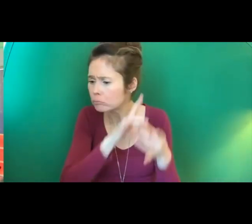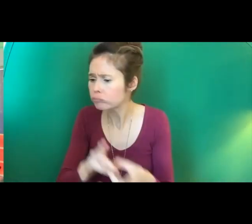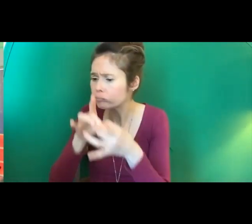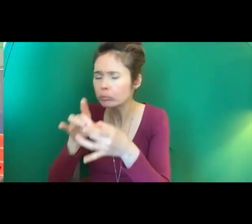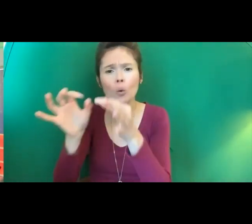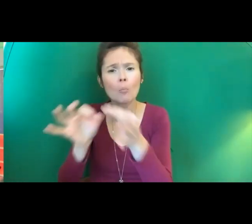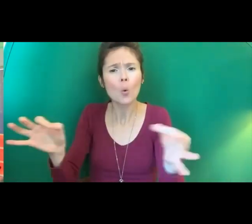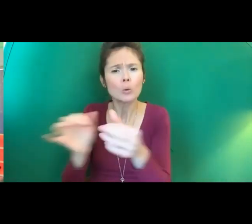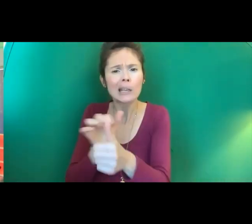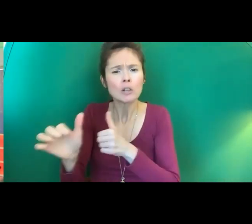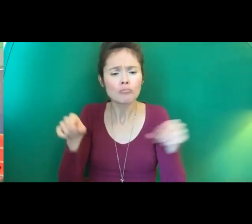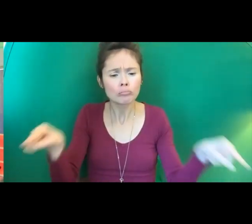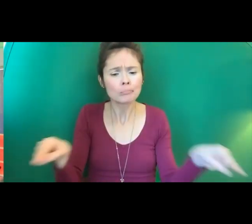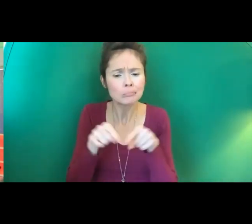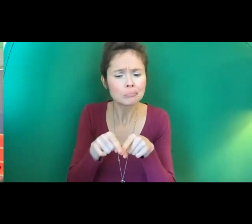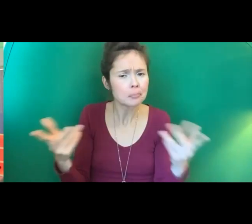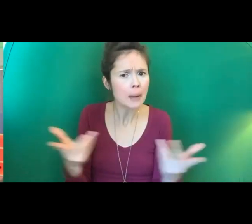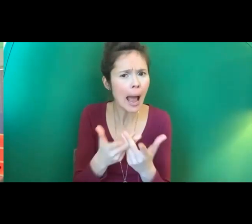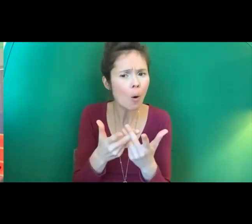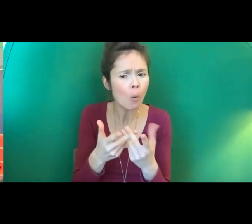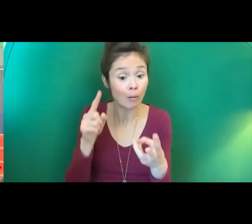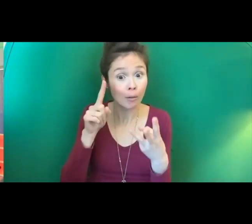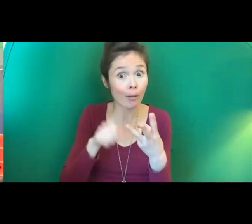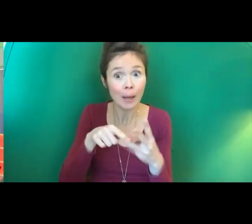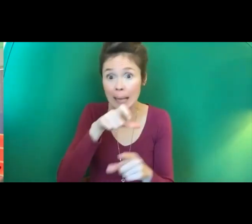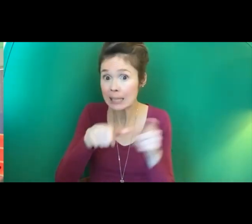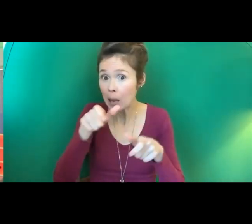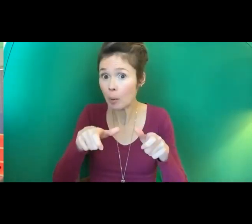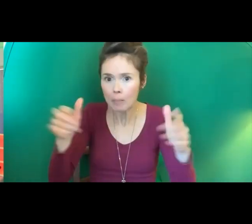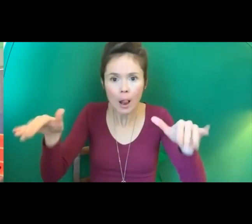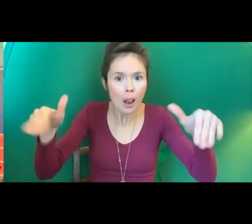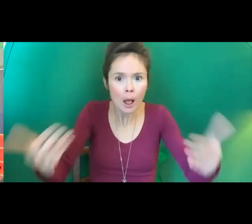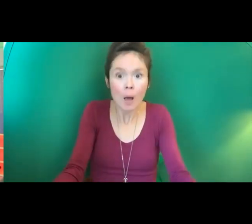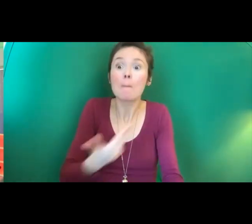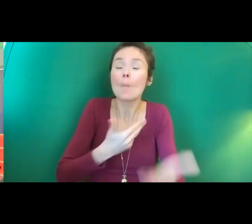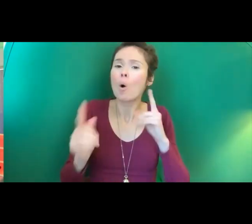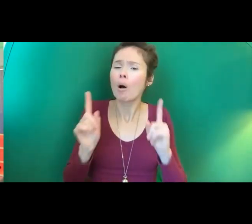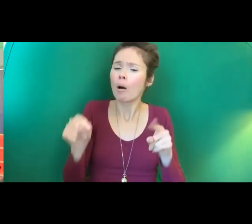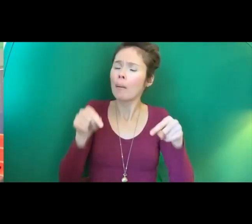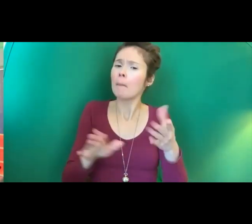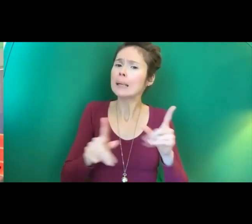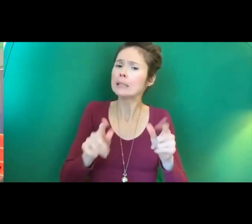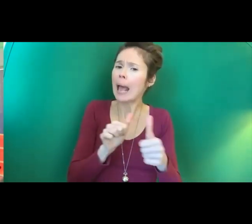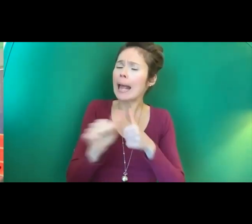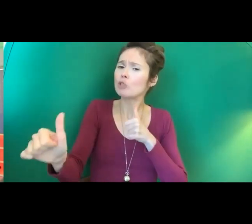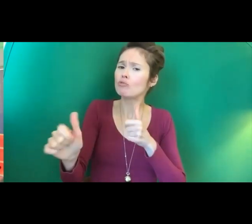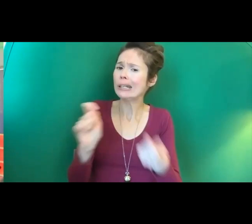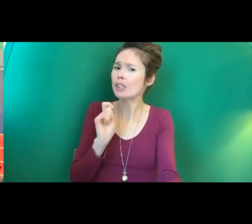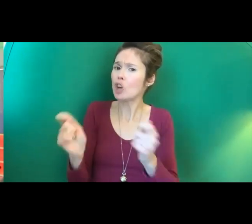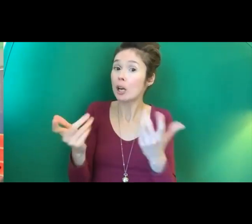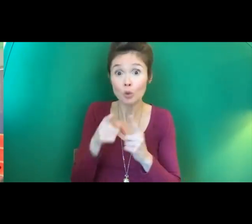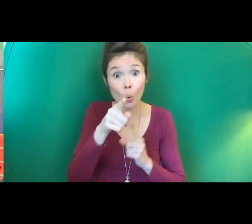by involving more disabled people in the industry. So, you know, we're going to open up the discussion. If you've got a question for the panel, now's